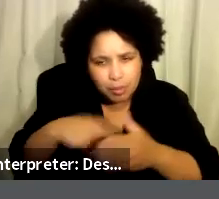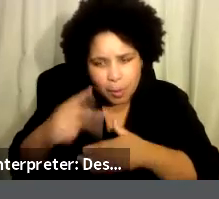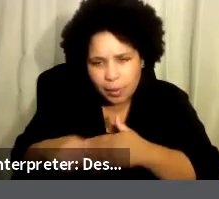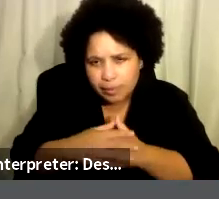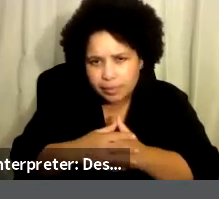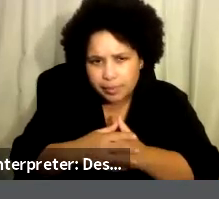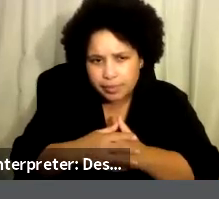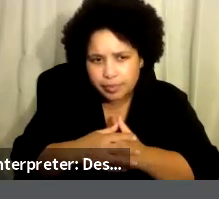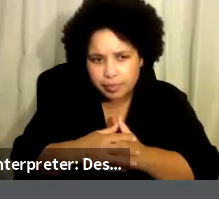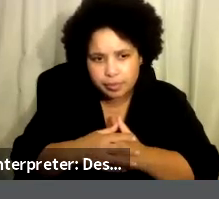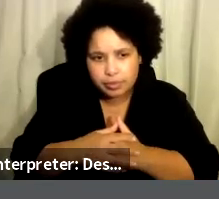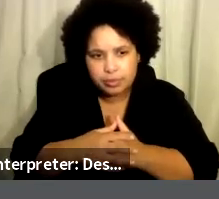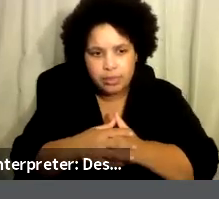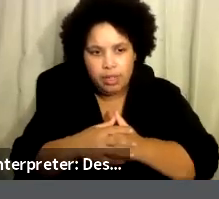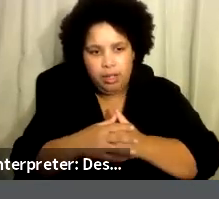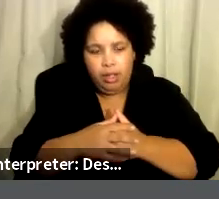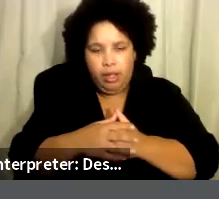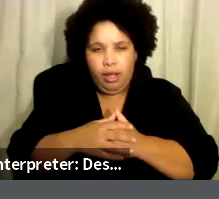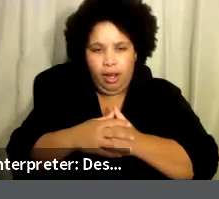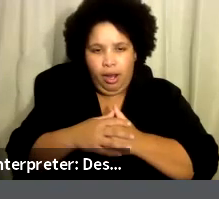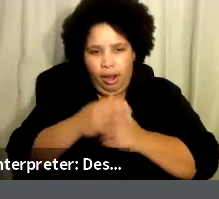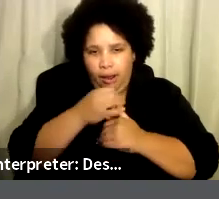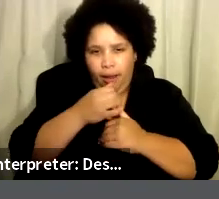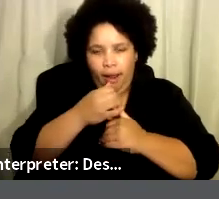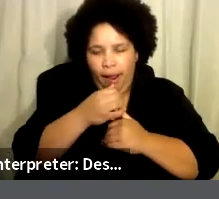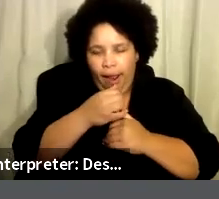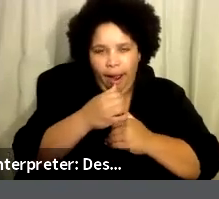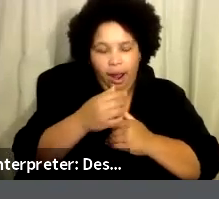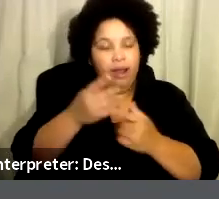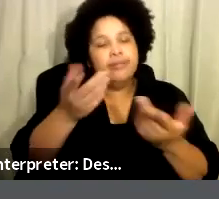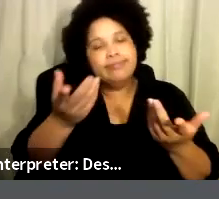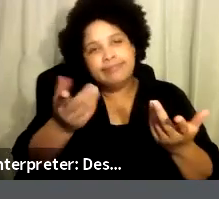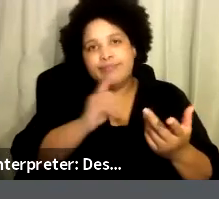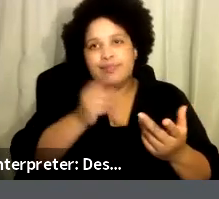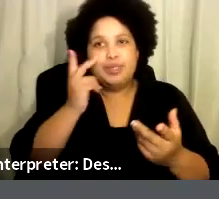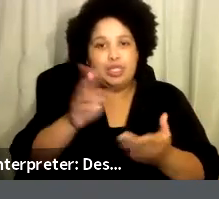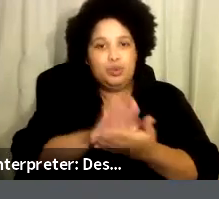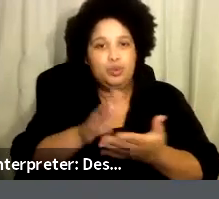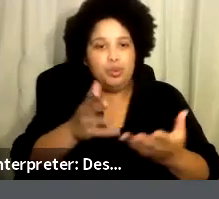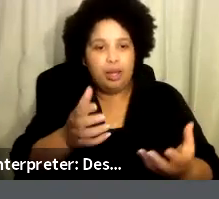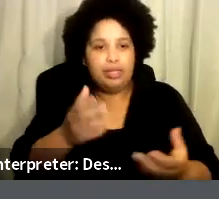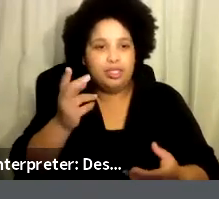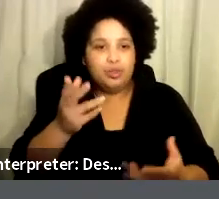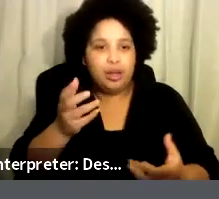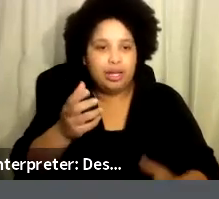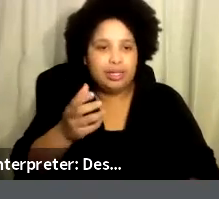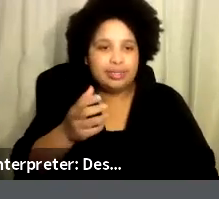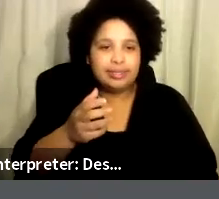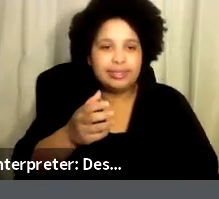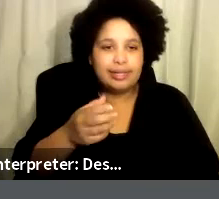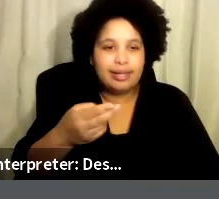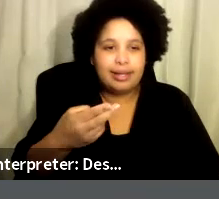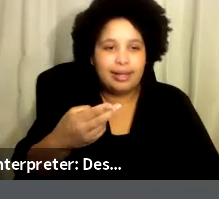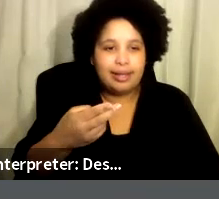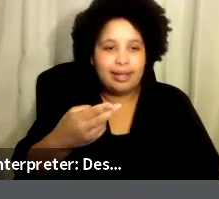programs? So basically when you see the school that you want, let's say for example, if you want Hagenwood, you would